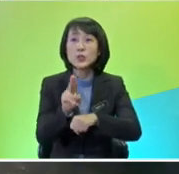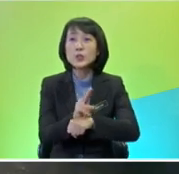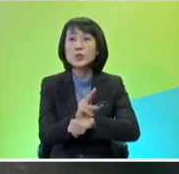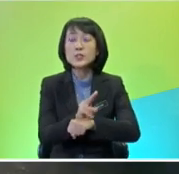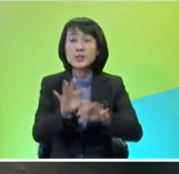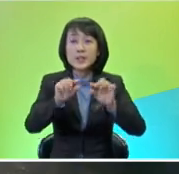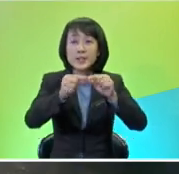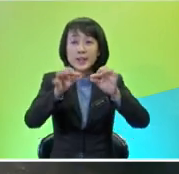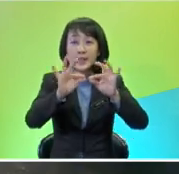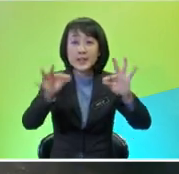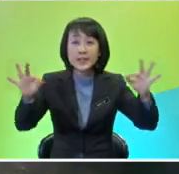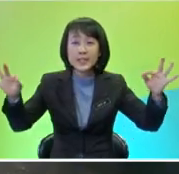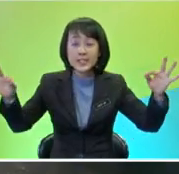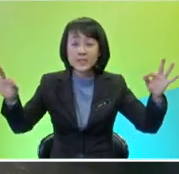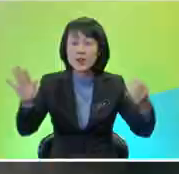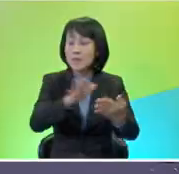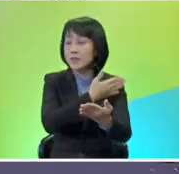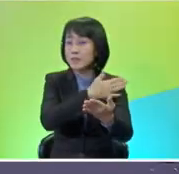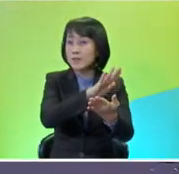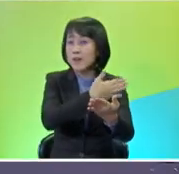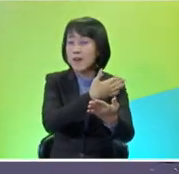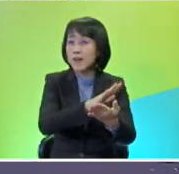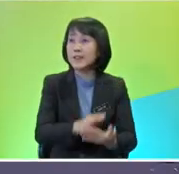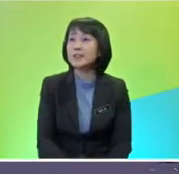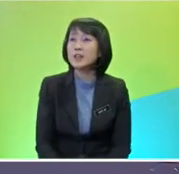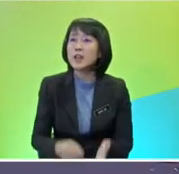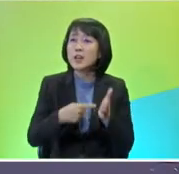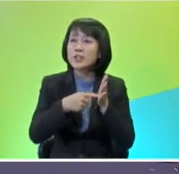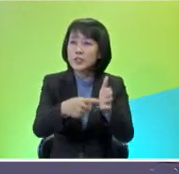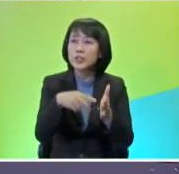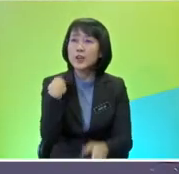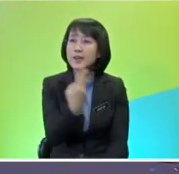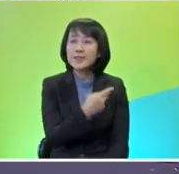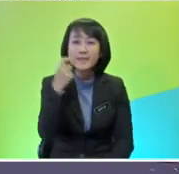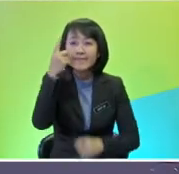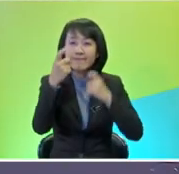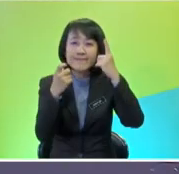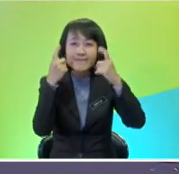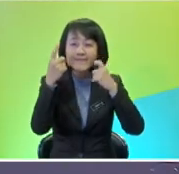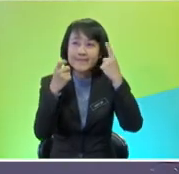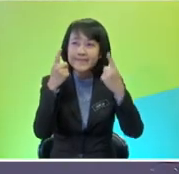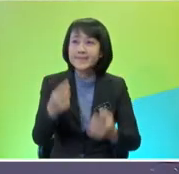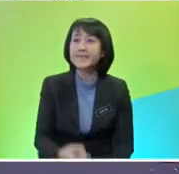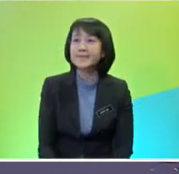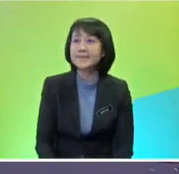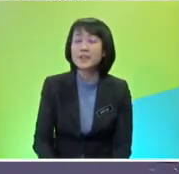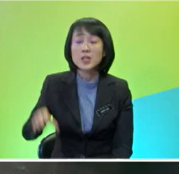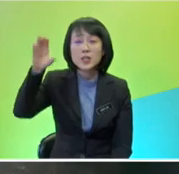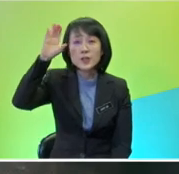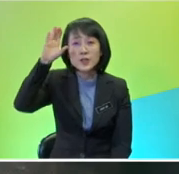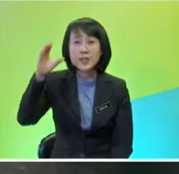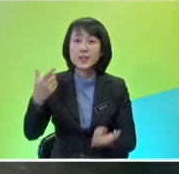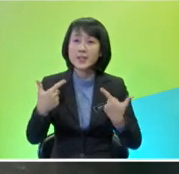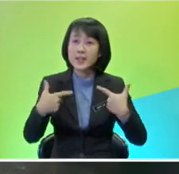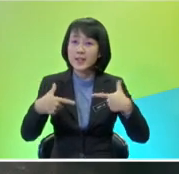song. Okay. And I want them to just show us the emoji of the card when I ask. For example, Chris, let's go to